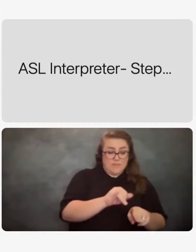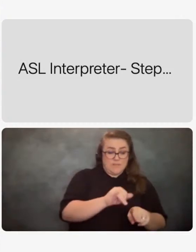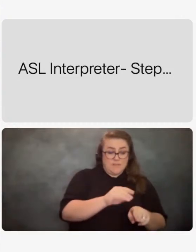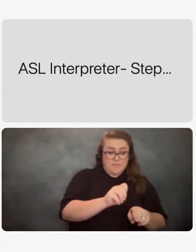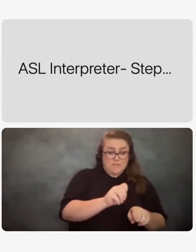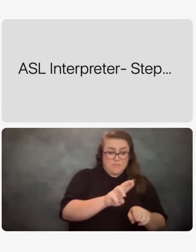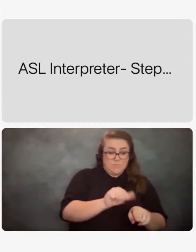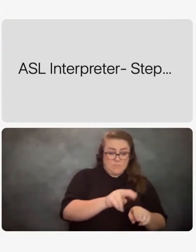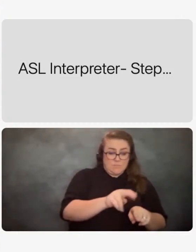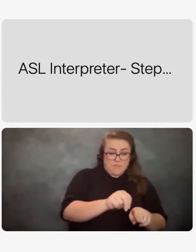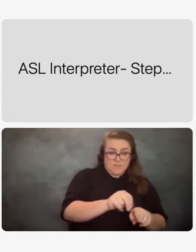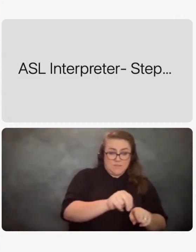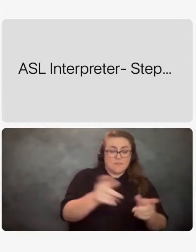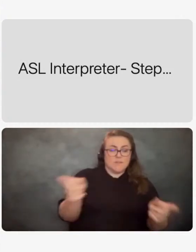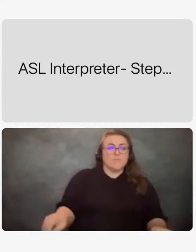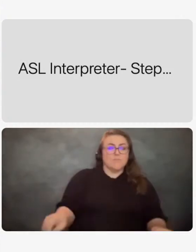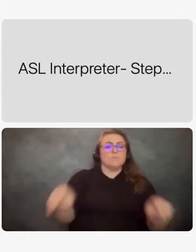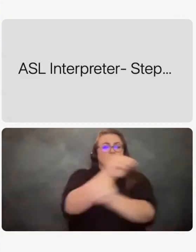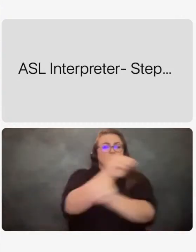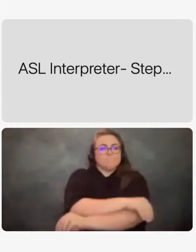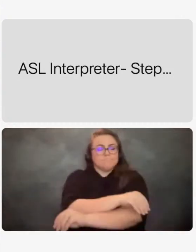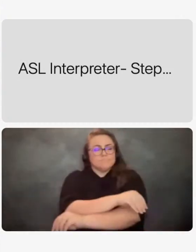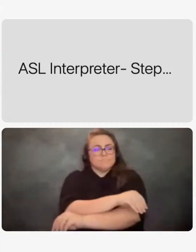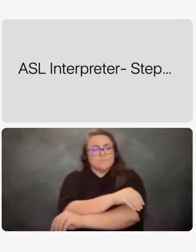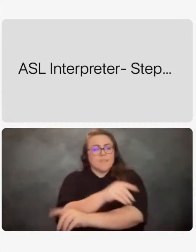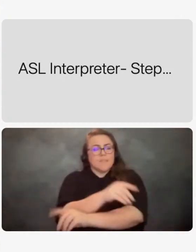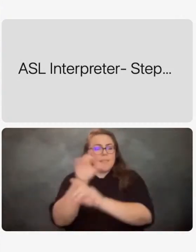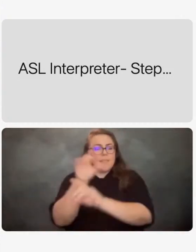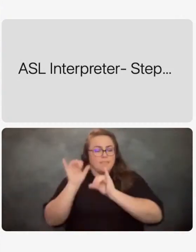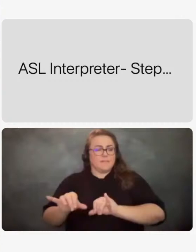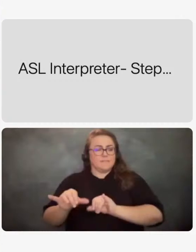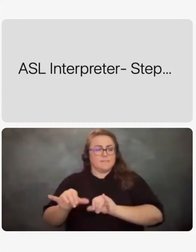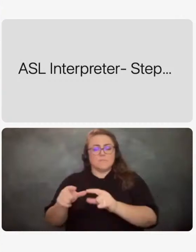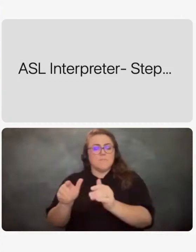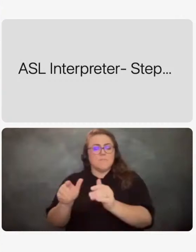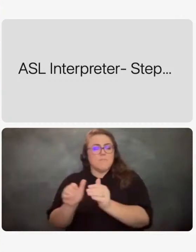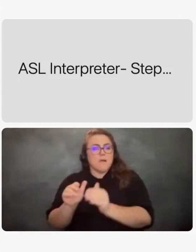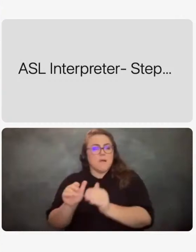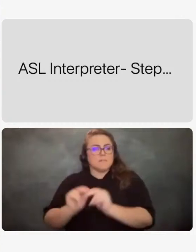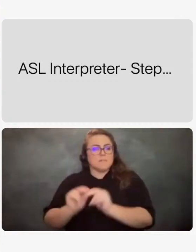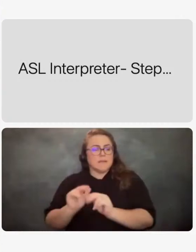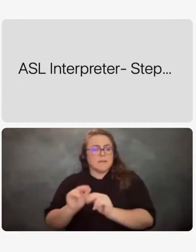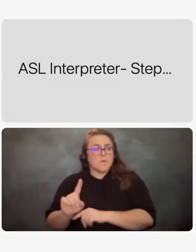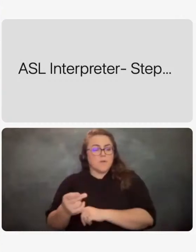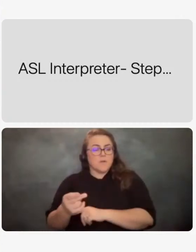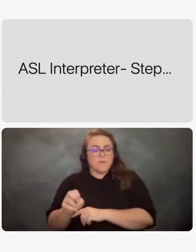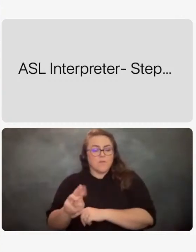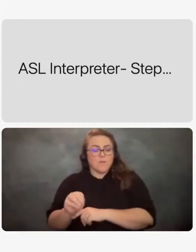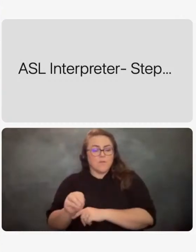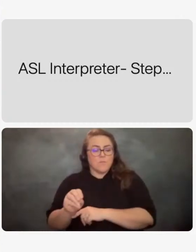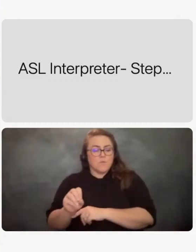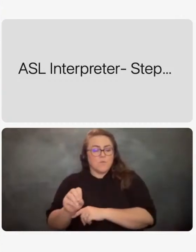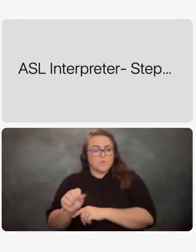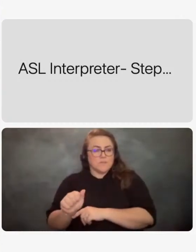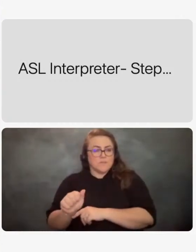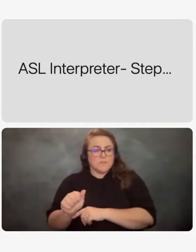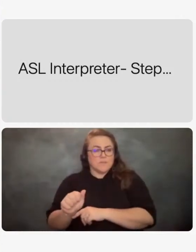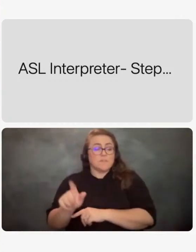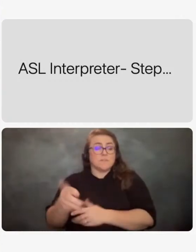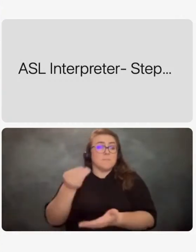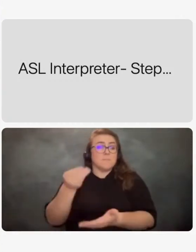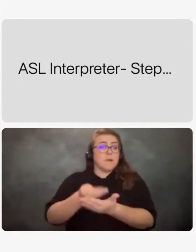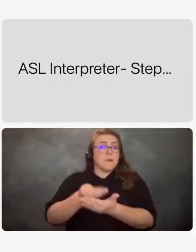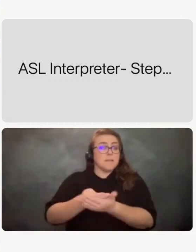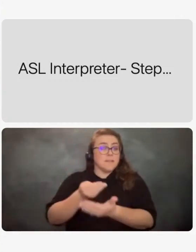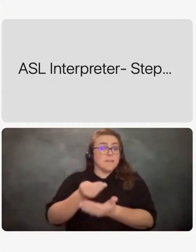Hermosa. There is a significant cash payment that's going to accompany the property that the district is